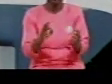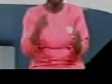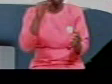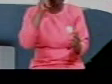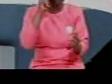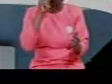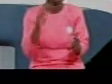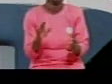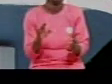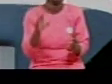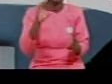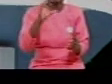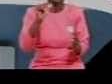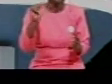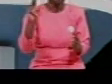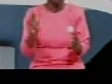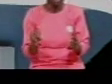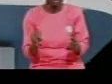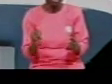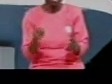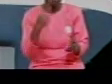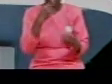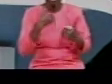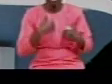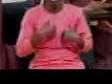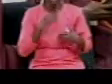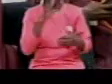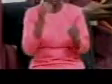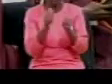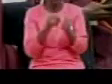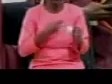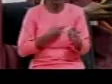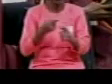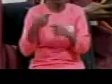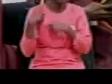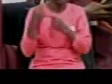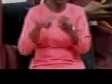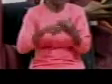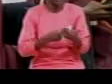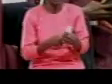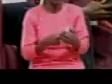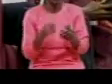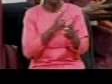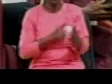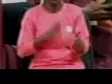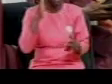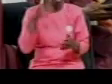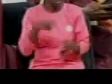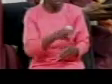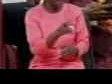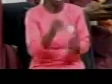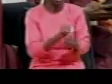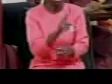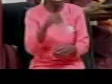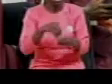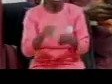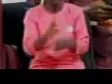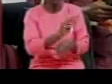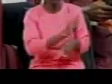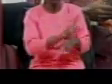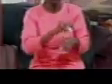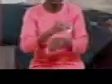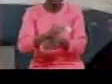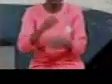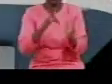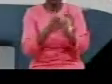The Lord will continue to journey with you in your ministry in Jesus' name. We just